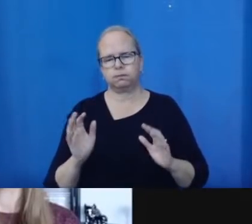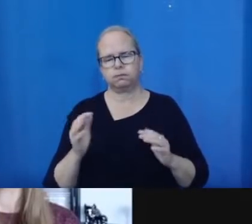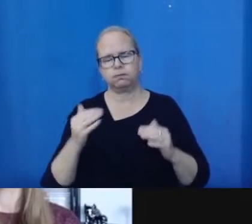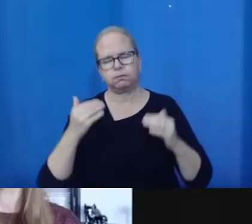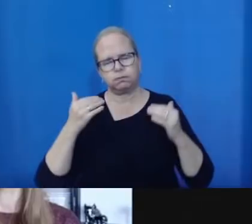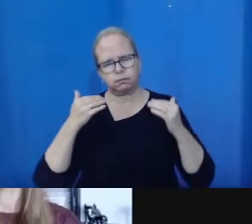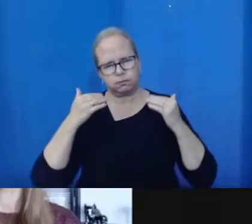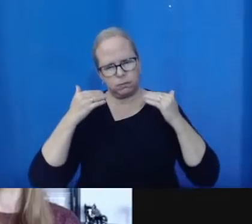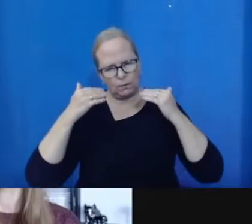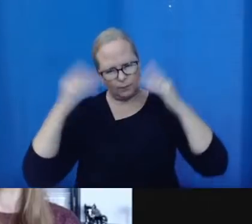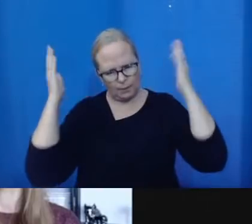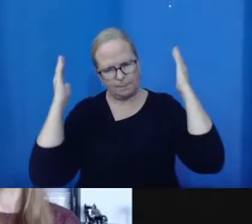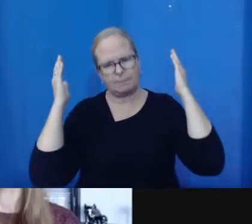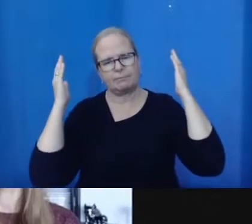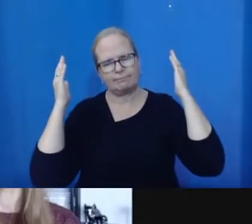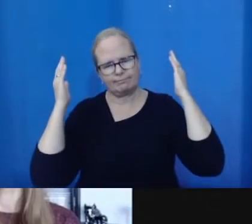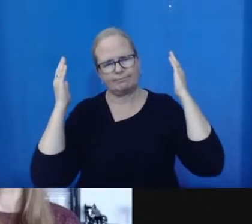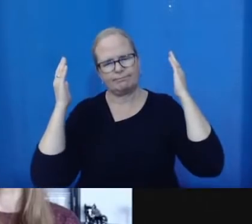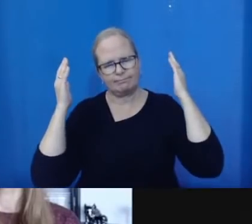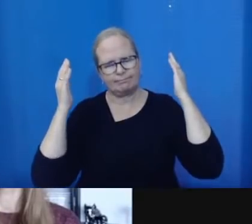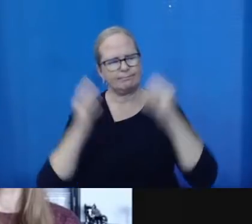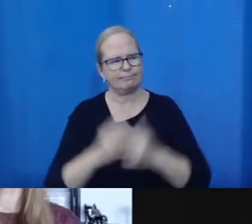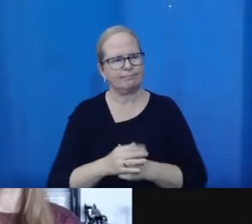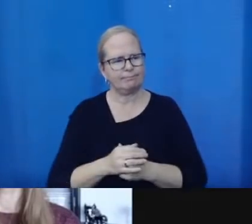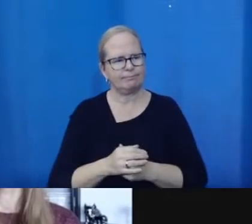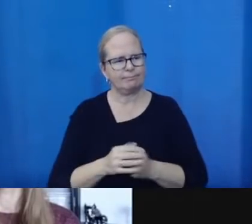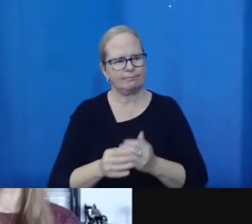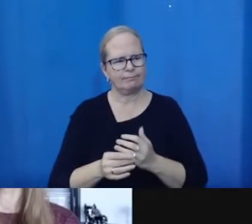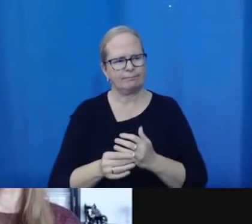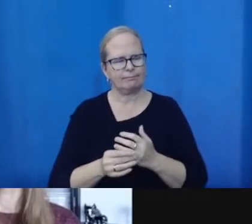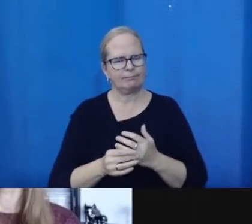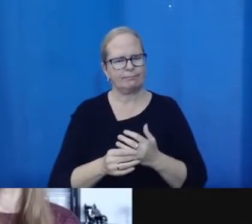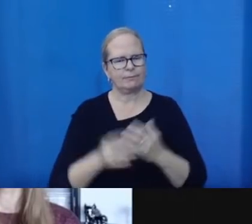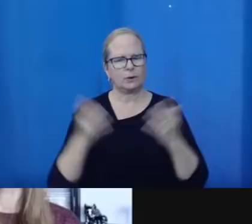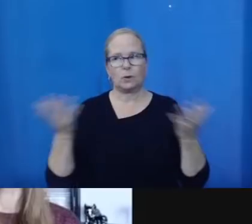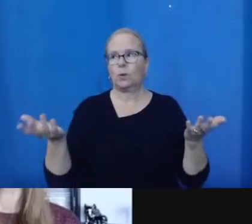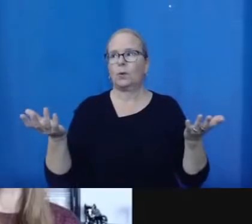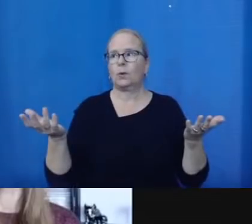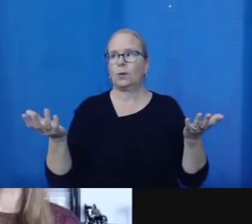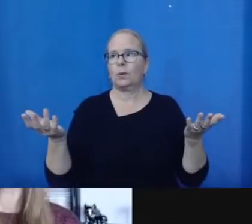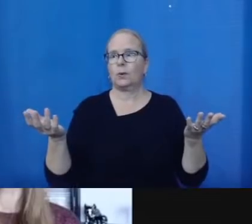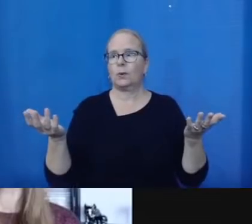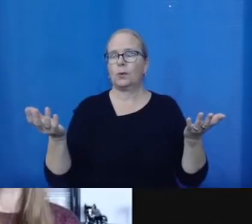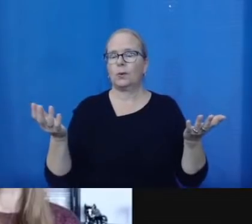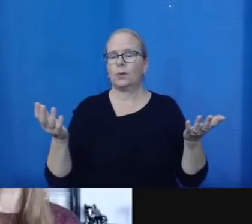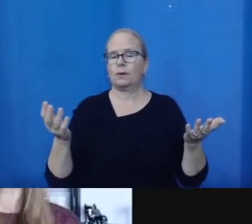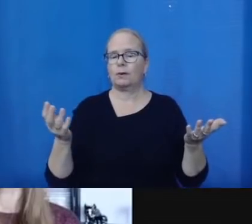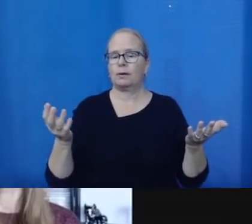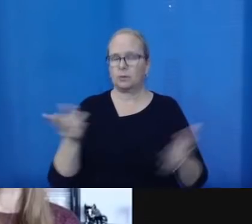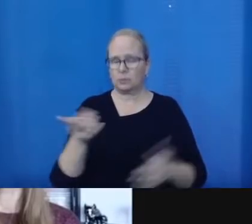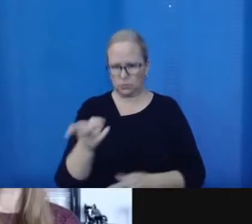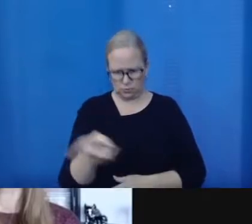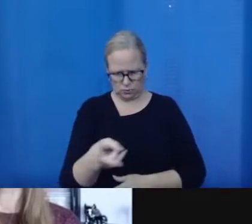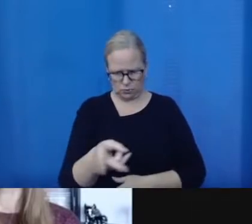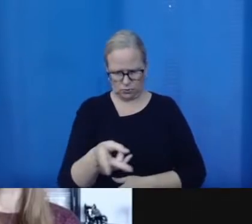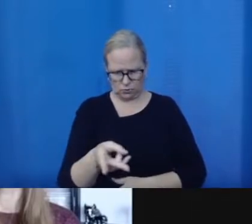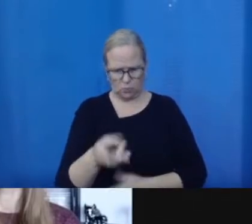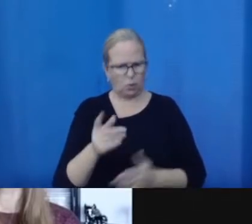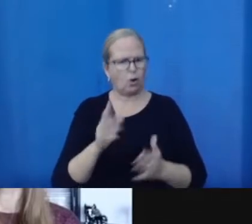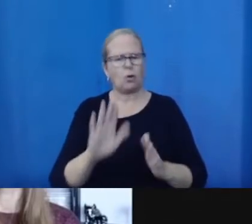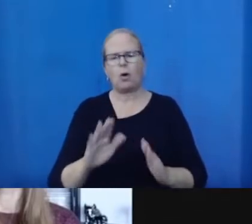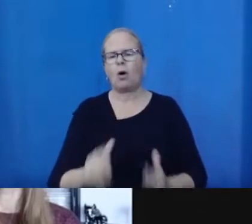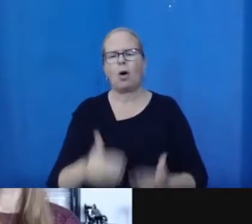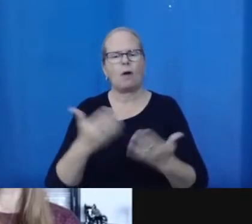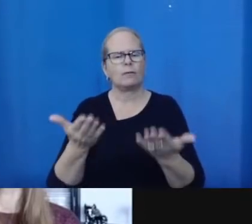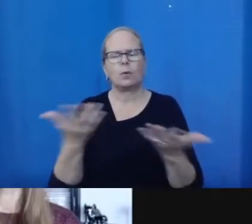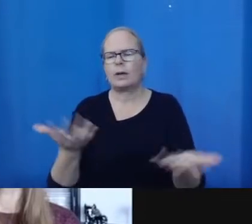What are some things that both of you would offer as good starting places for humans to help